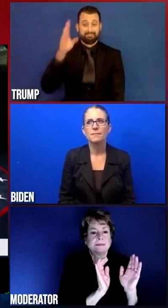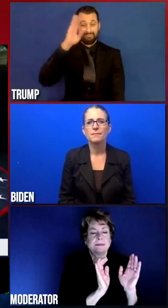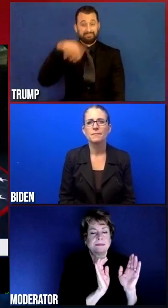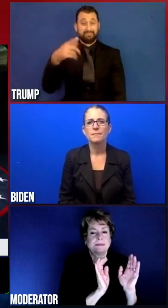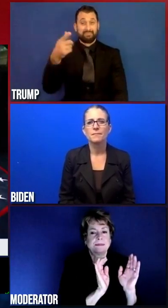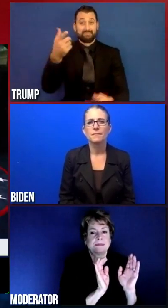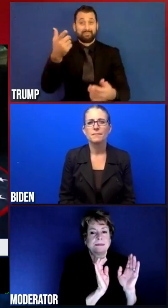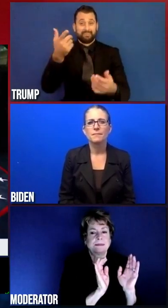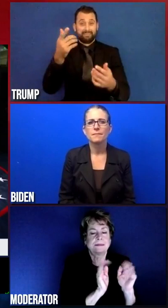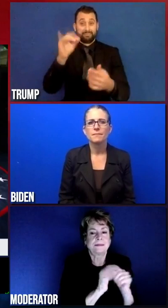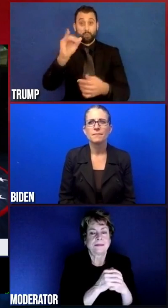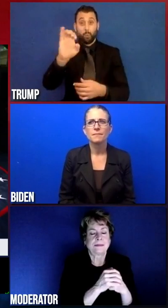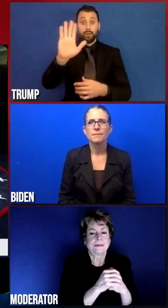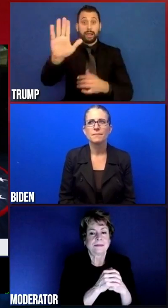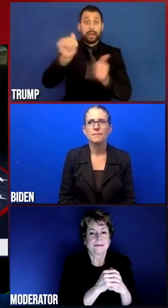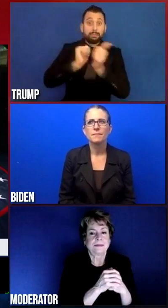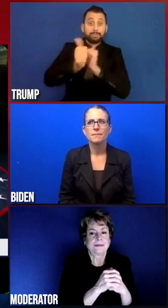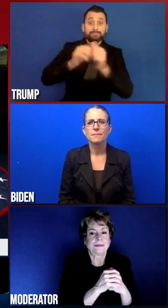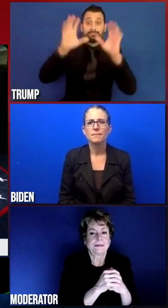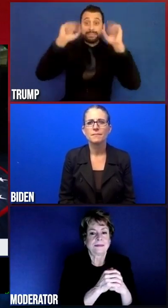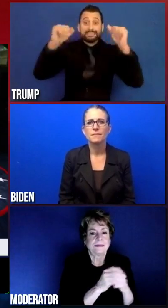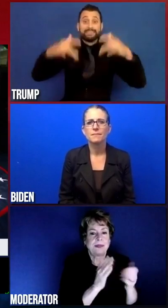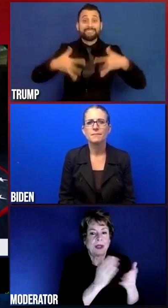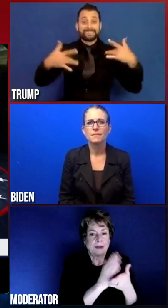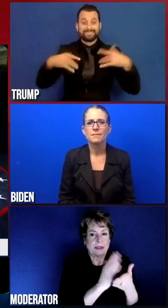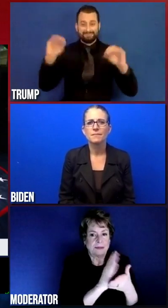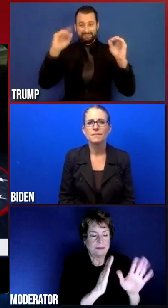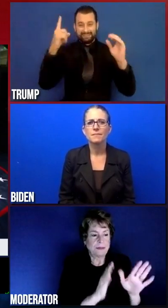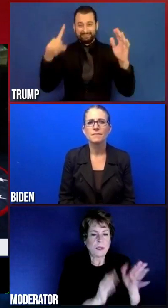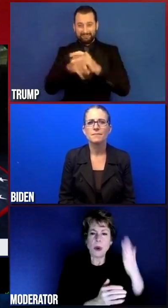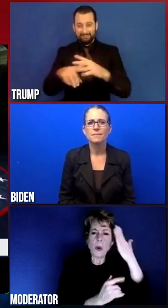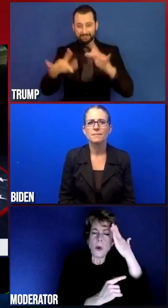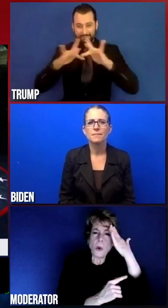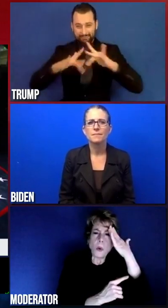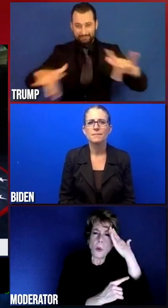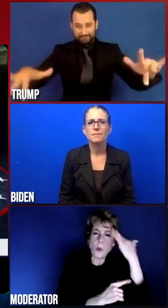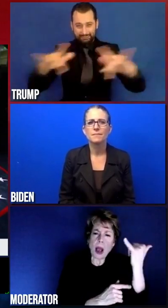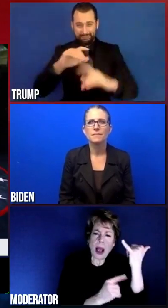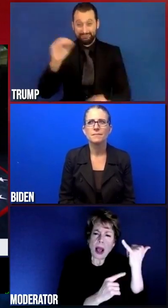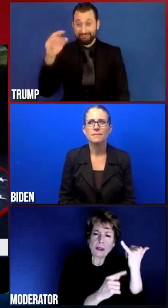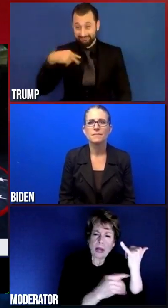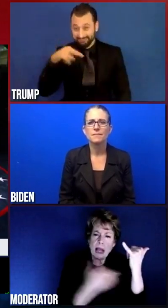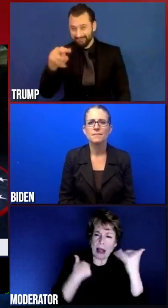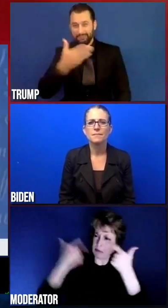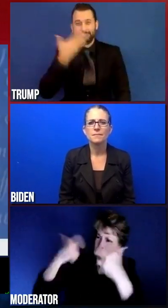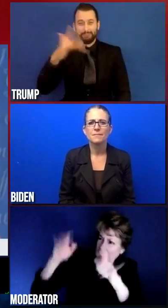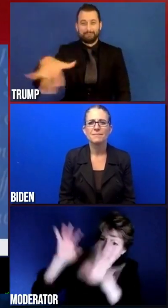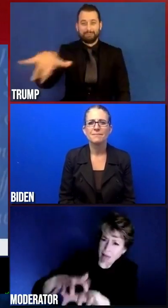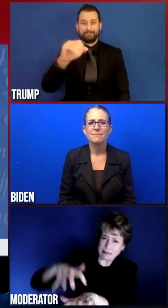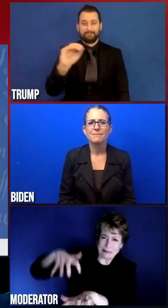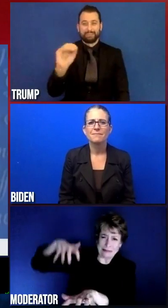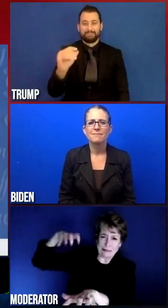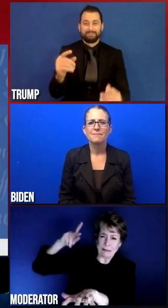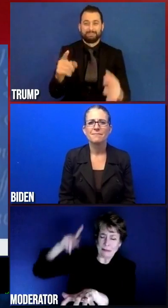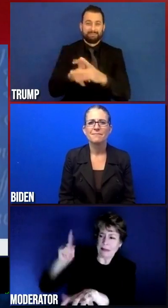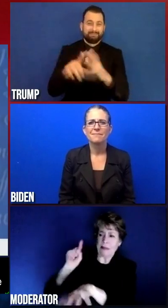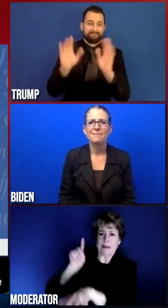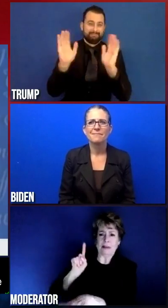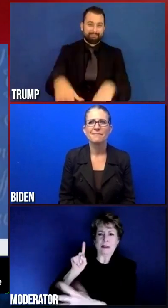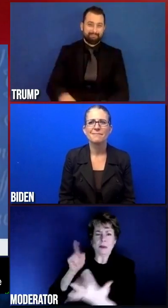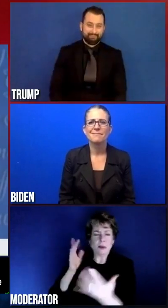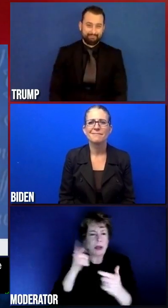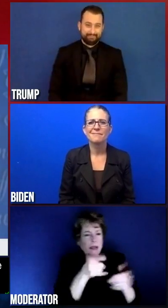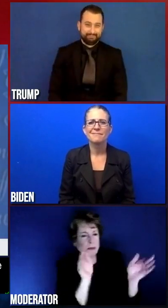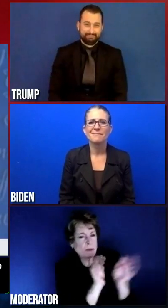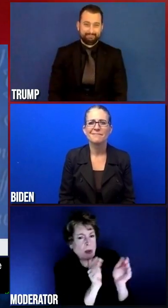right. In any case, why you holding the big rallies? Why you not? You go first, sir. Because people want to hear what I have to